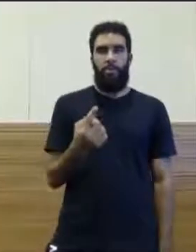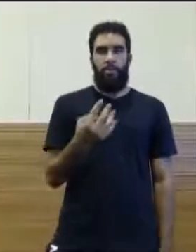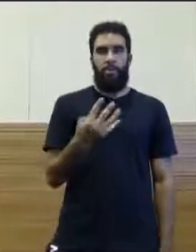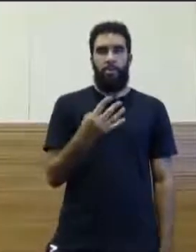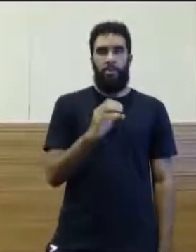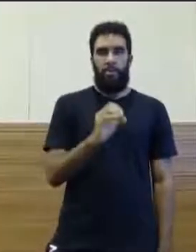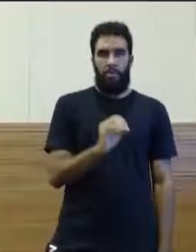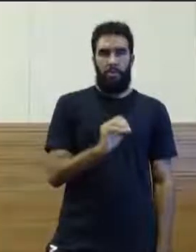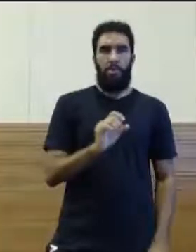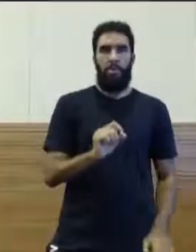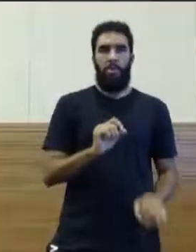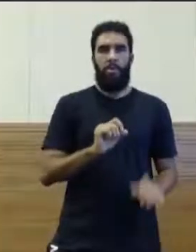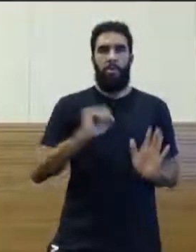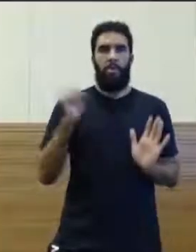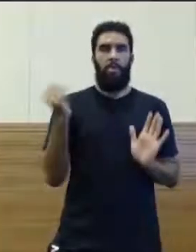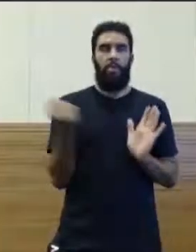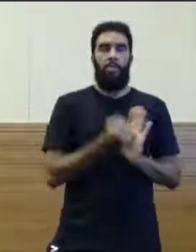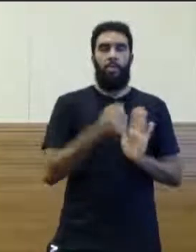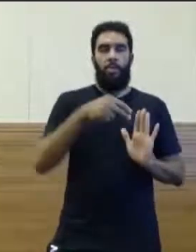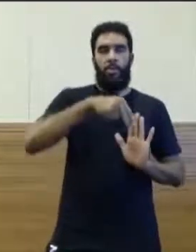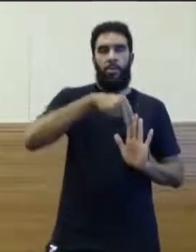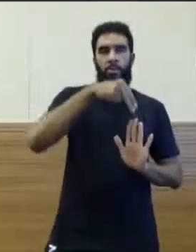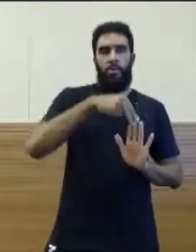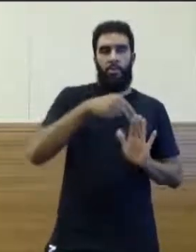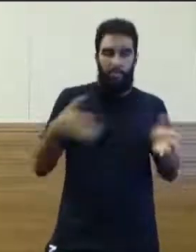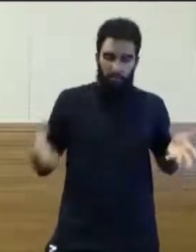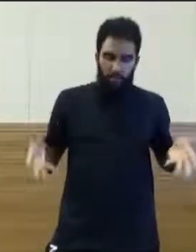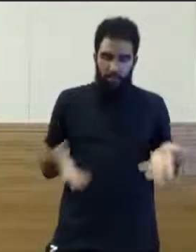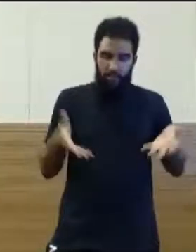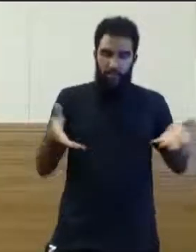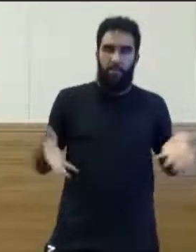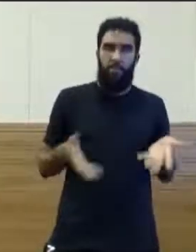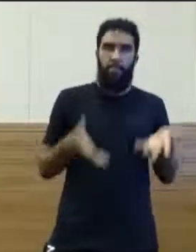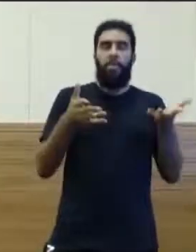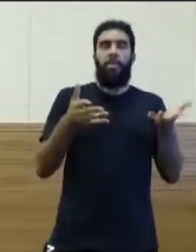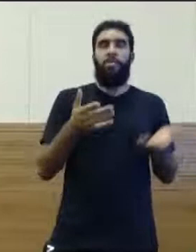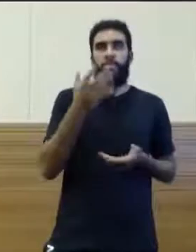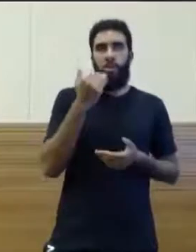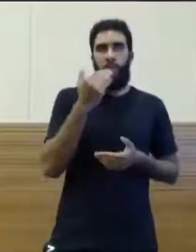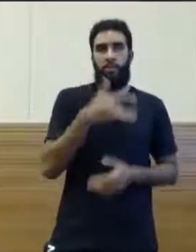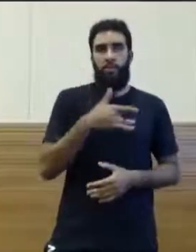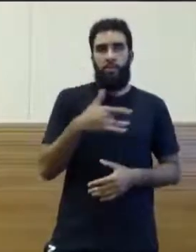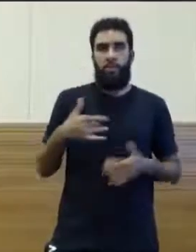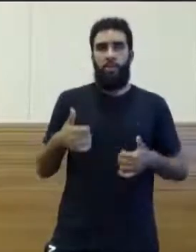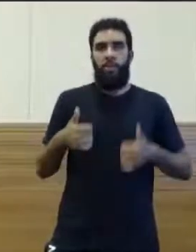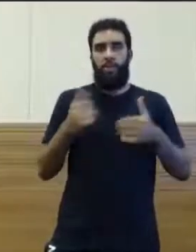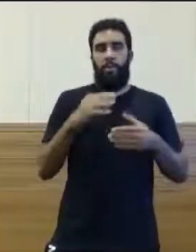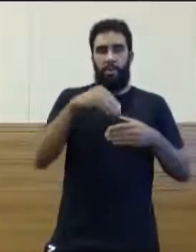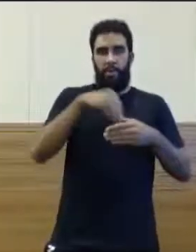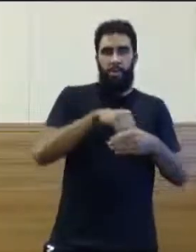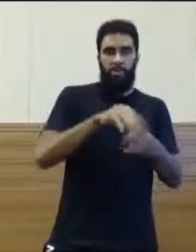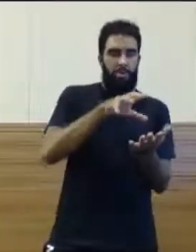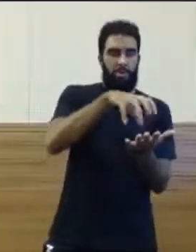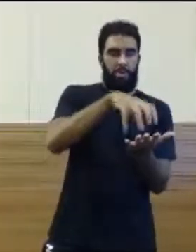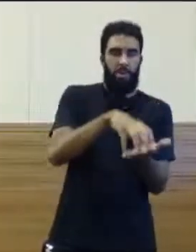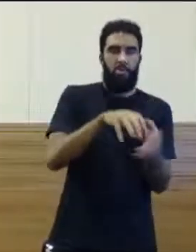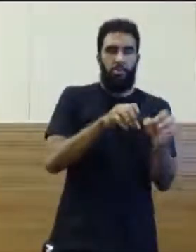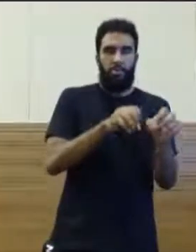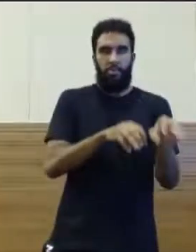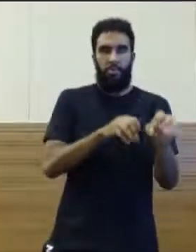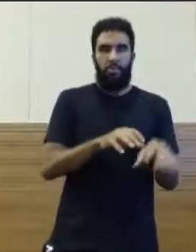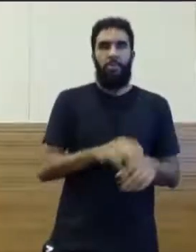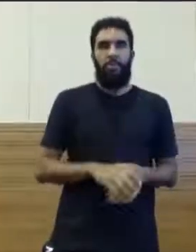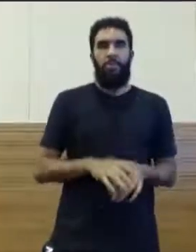the law that is the normative landmark to establish healthy nutrition